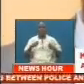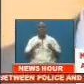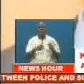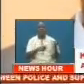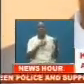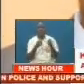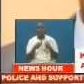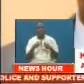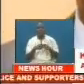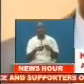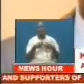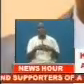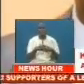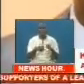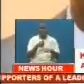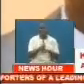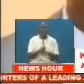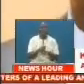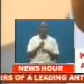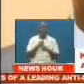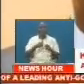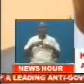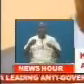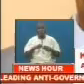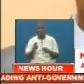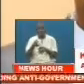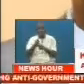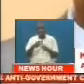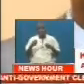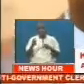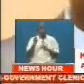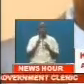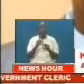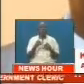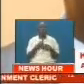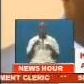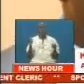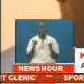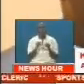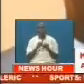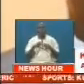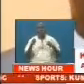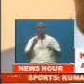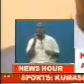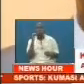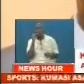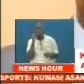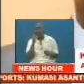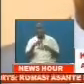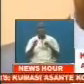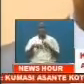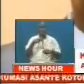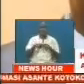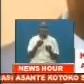electricity generation. And when you generate the electricity, people will get enough energy in their homes and the energy